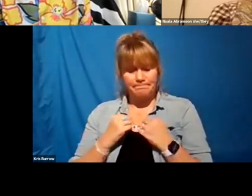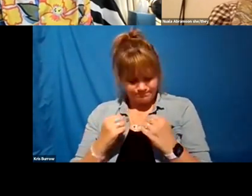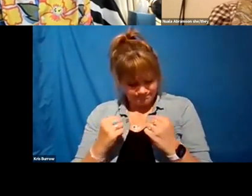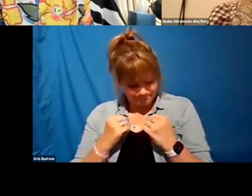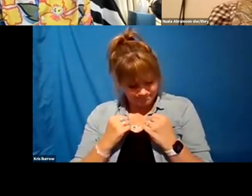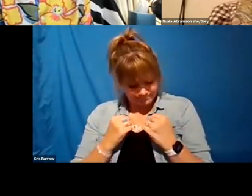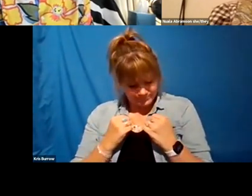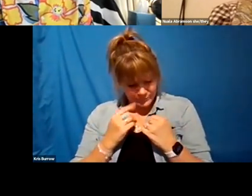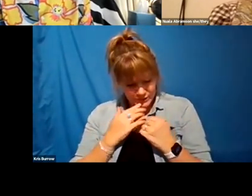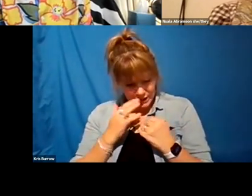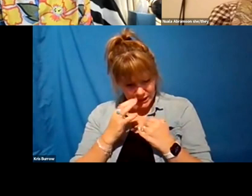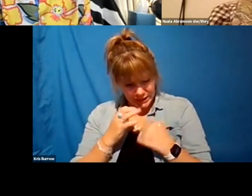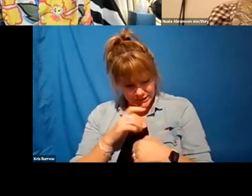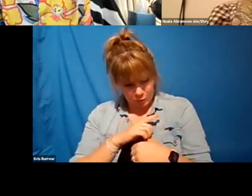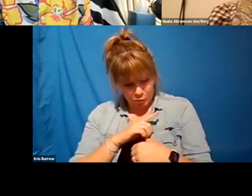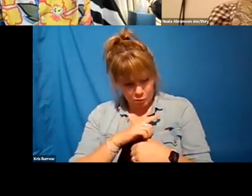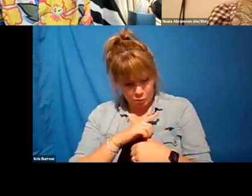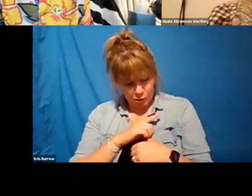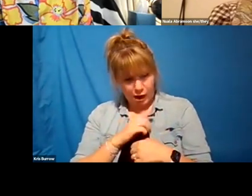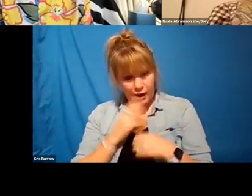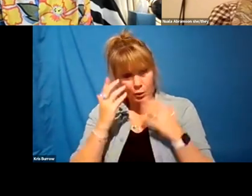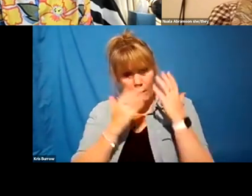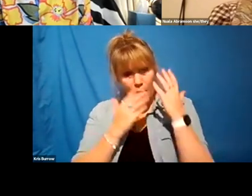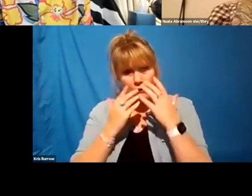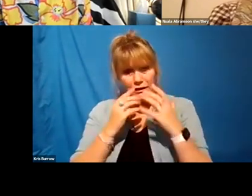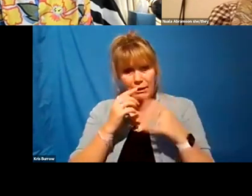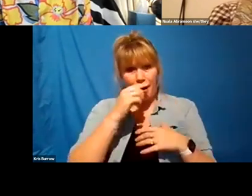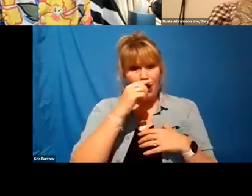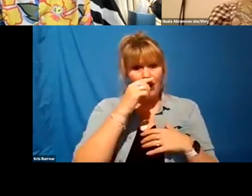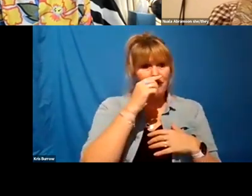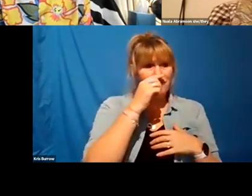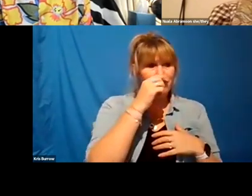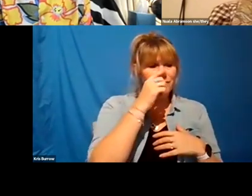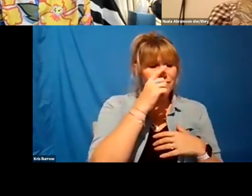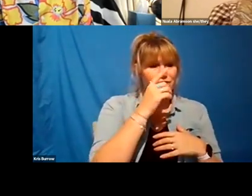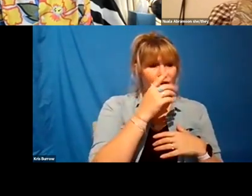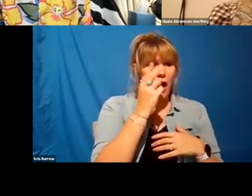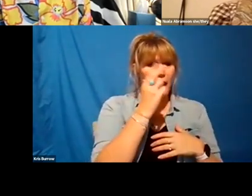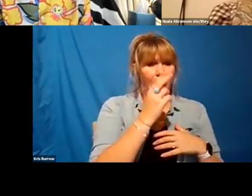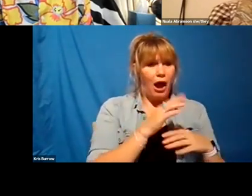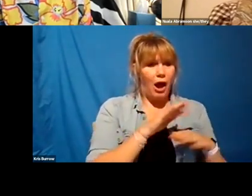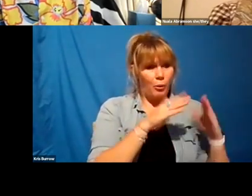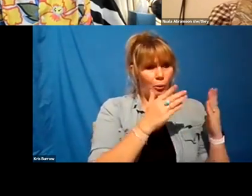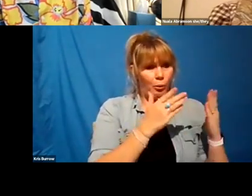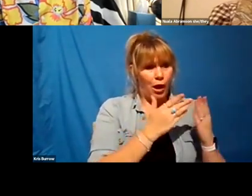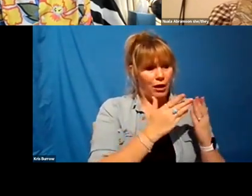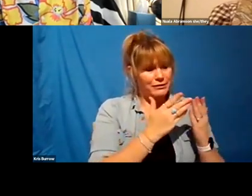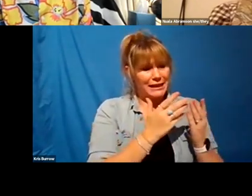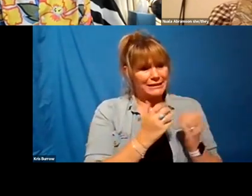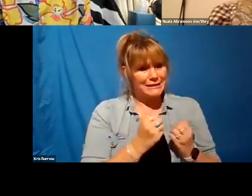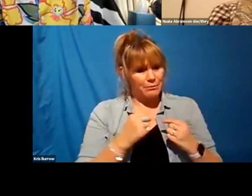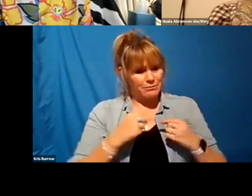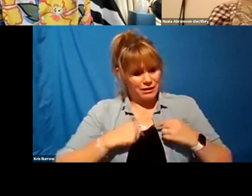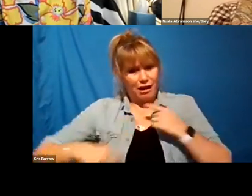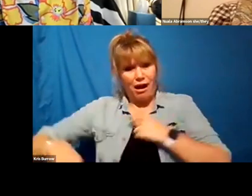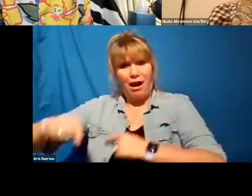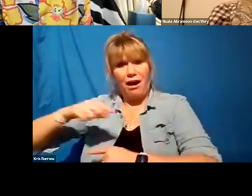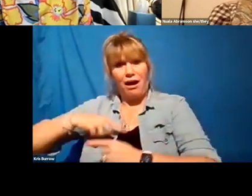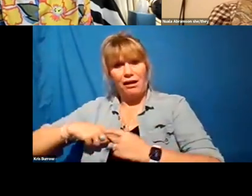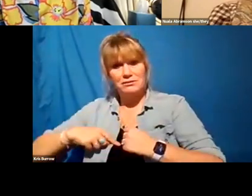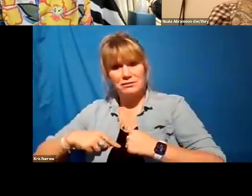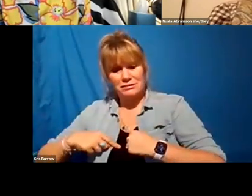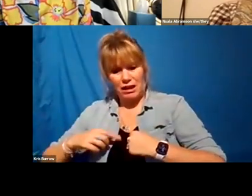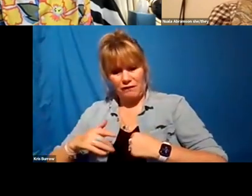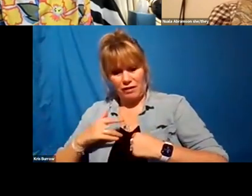asking kind of why we are so worried about the fine art world accepting us. Like, maybe what we need to be doing is bringing textile art to like a